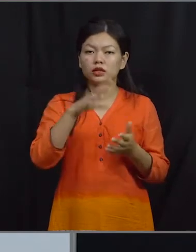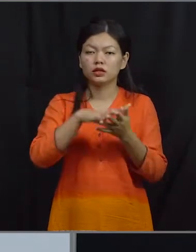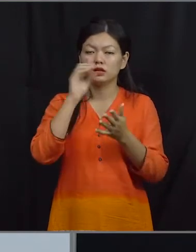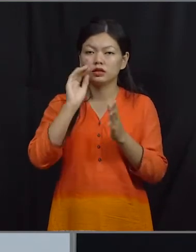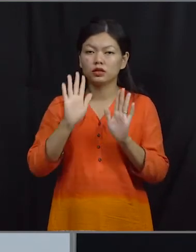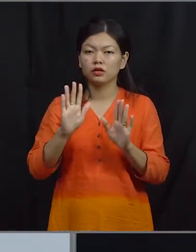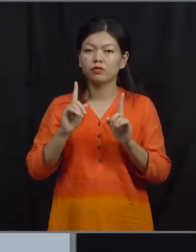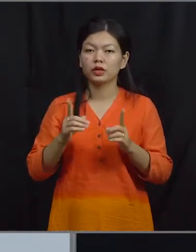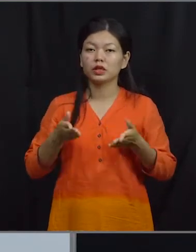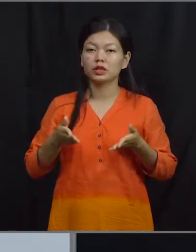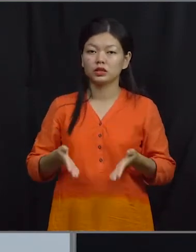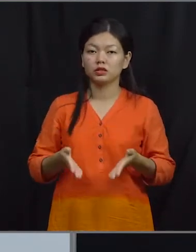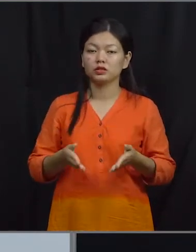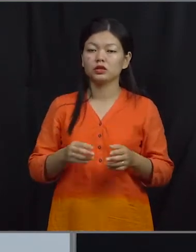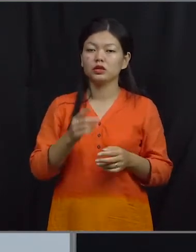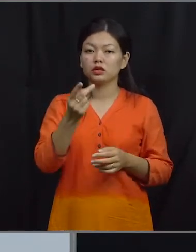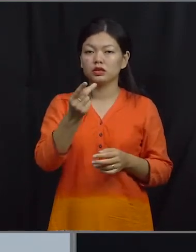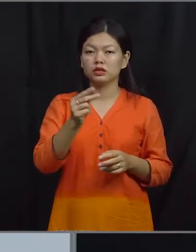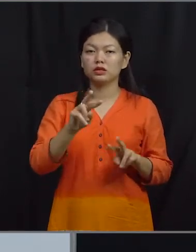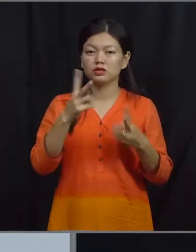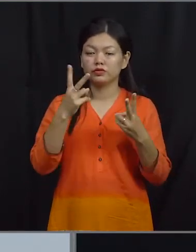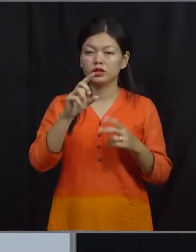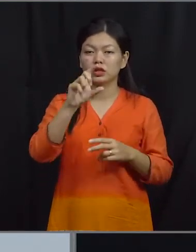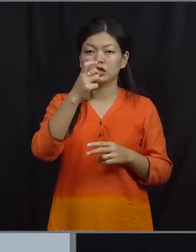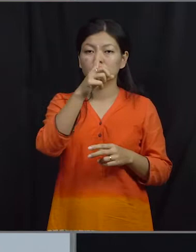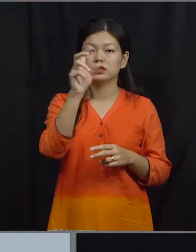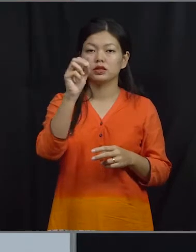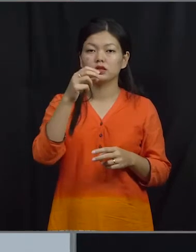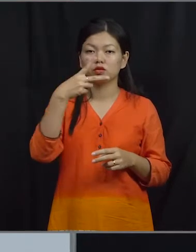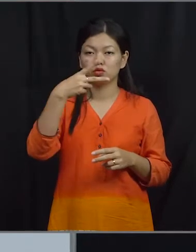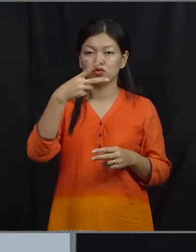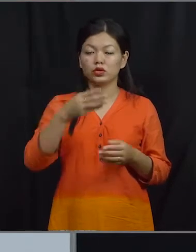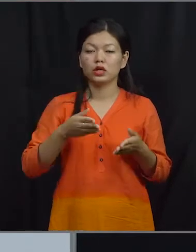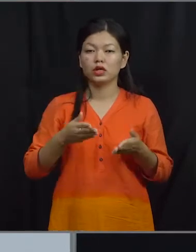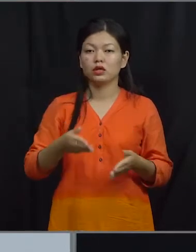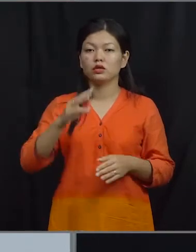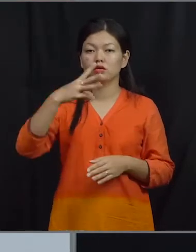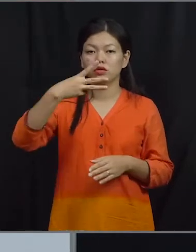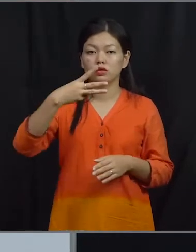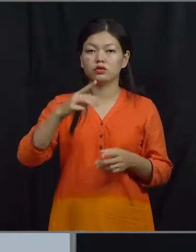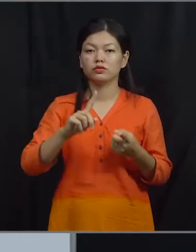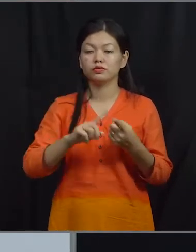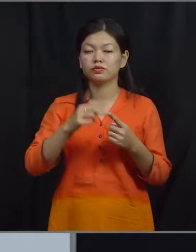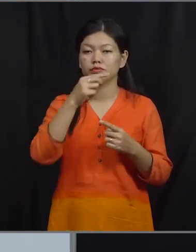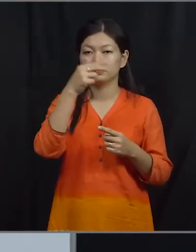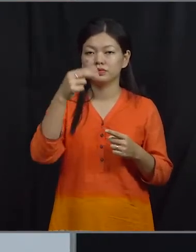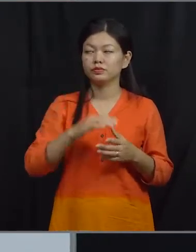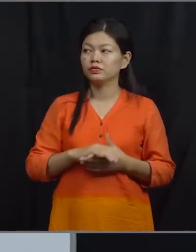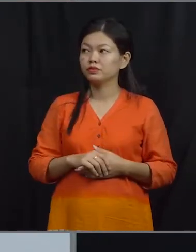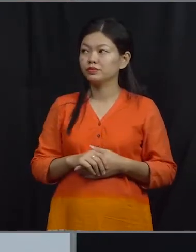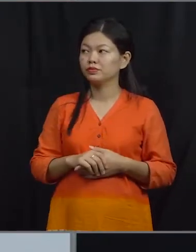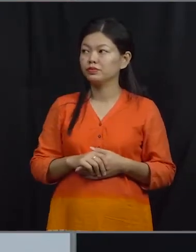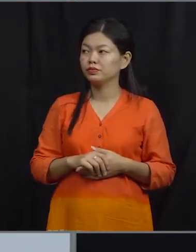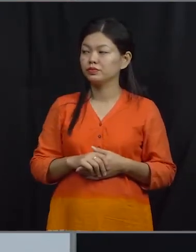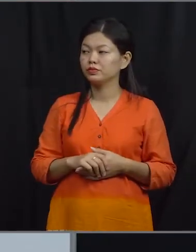two unknowns, but here three unknowns, and which will be given by three equations. Okay, let's